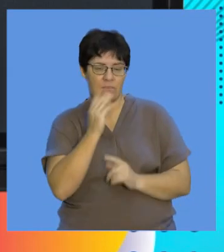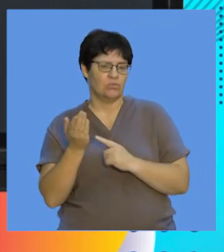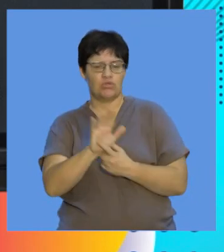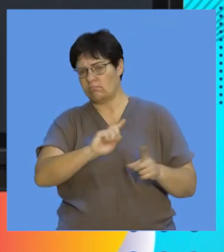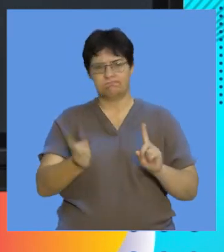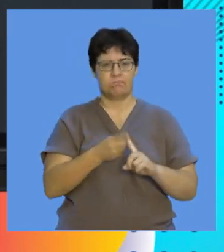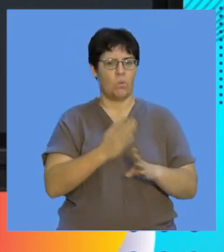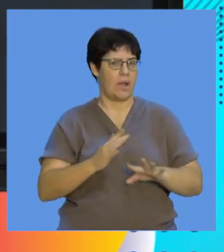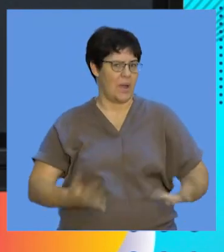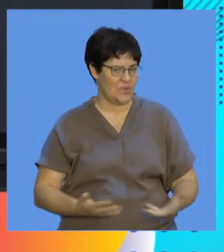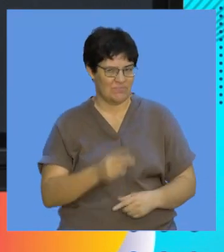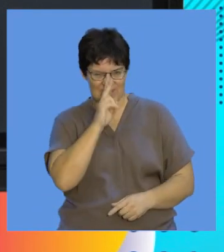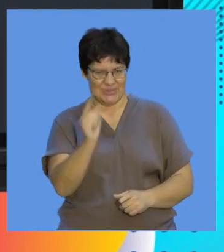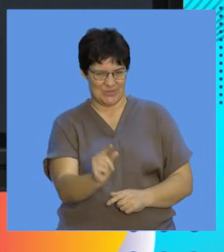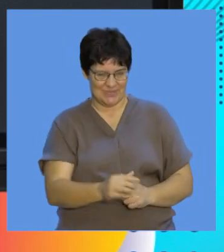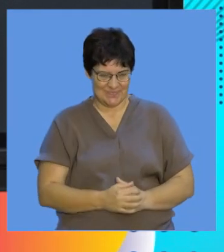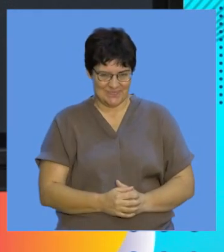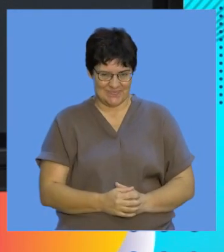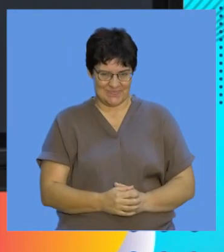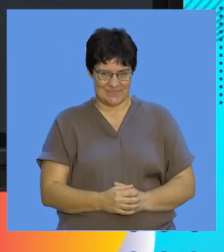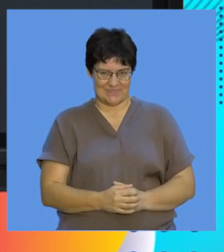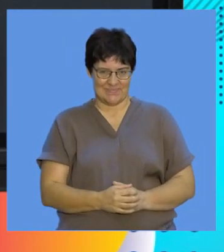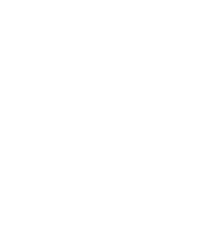these collisions work. So I'll see you in a couple of minutes.